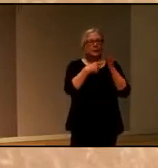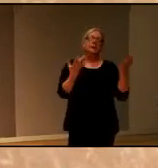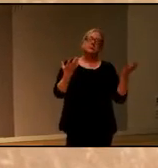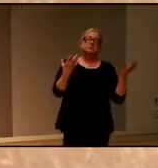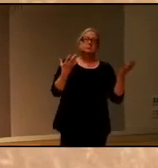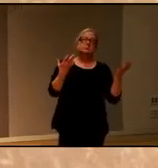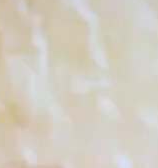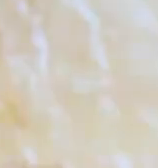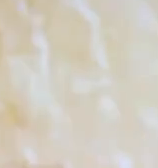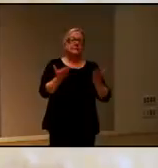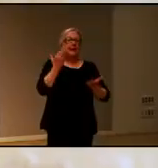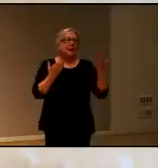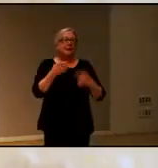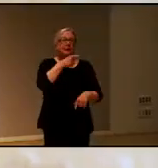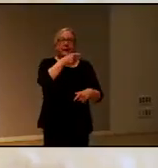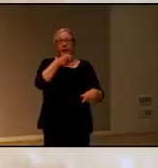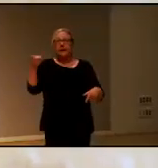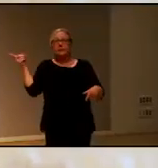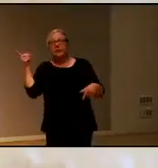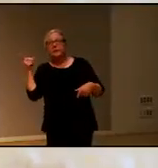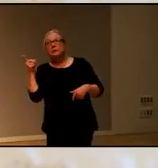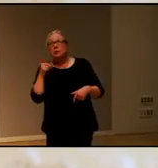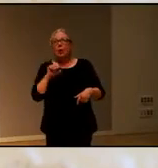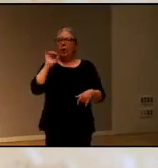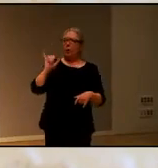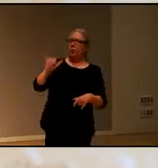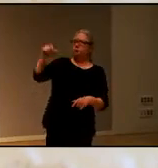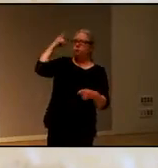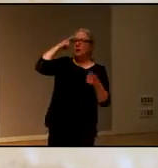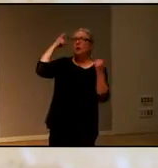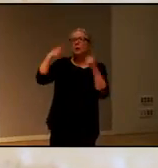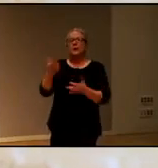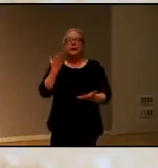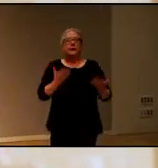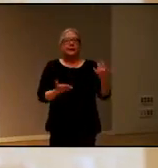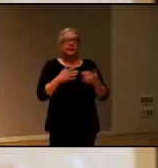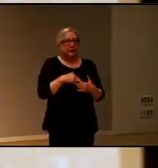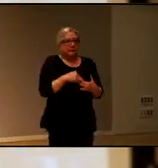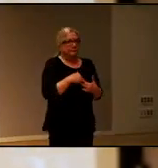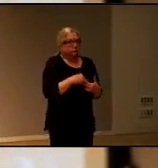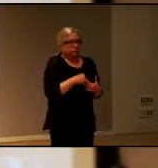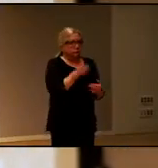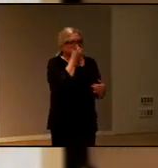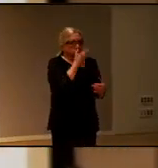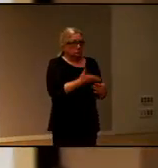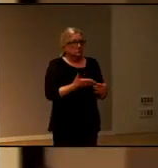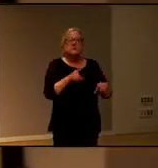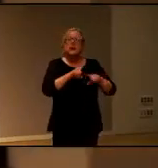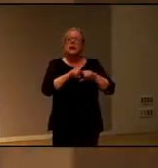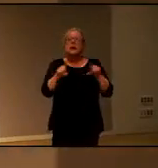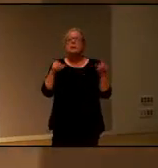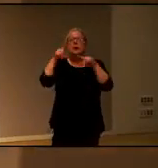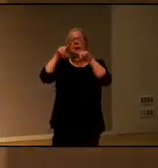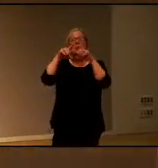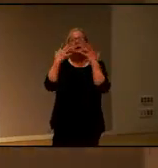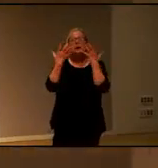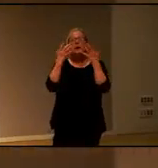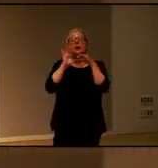may or may not resonate depending on your perspective. But I think from a perspective of healthcare, you